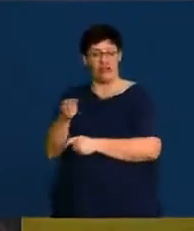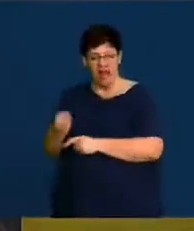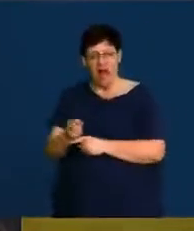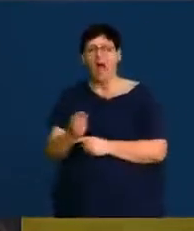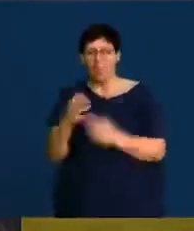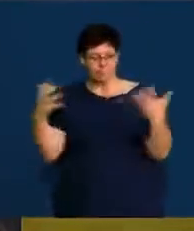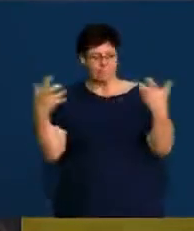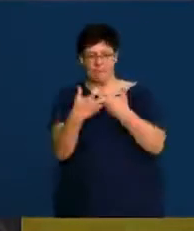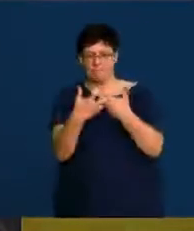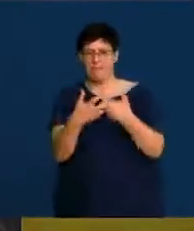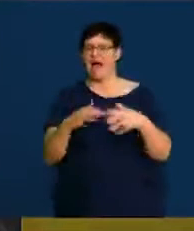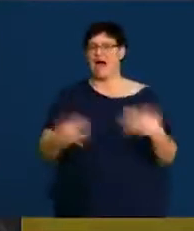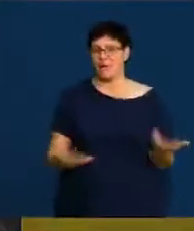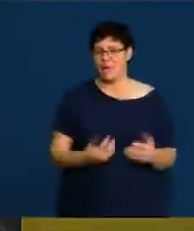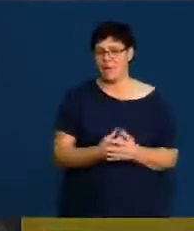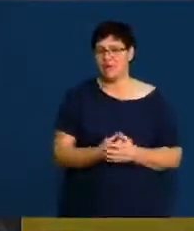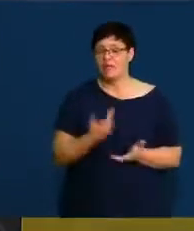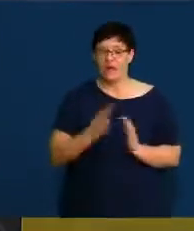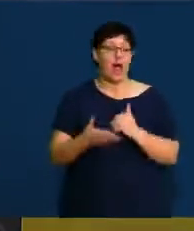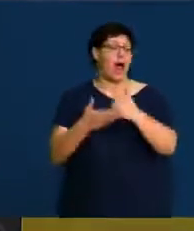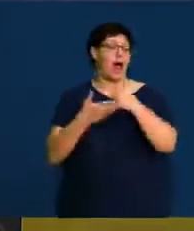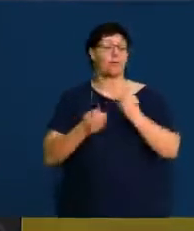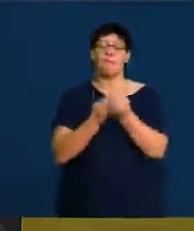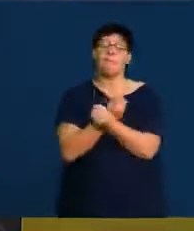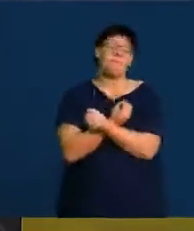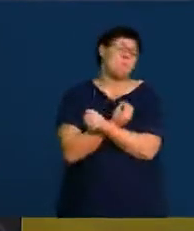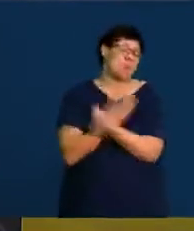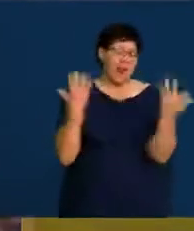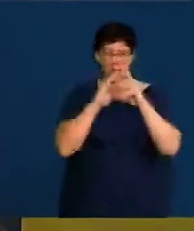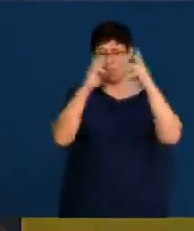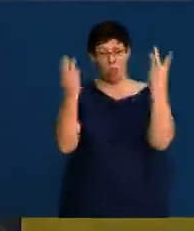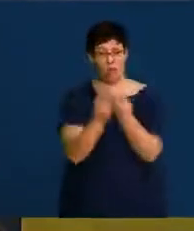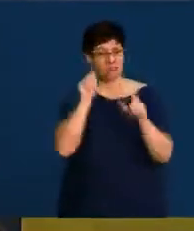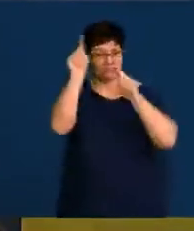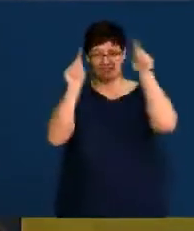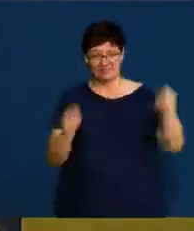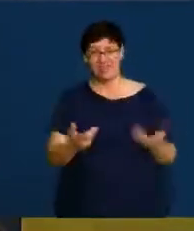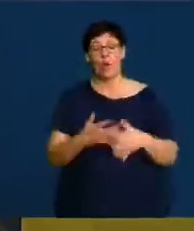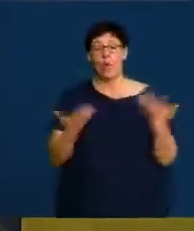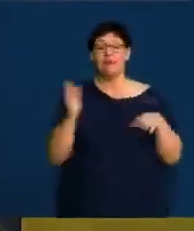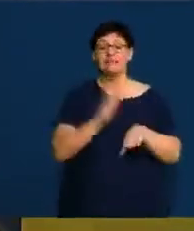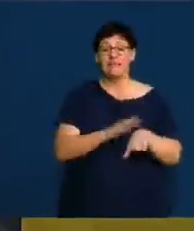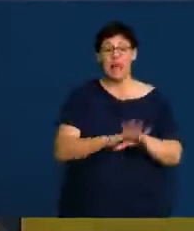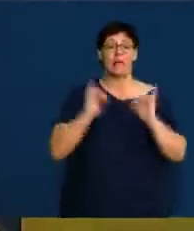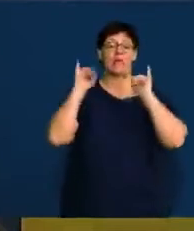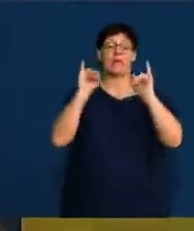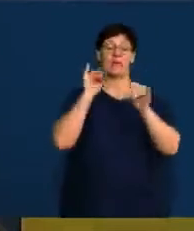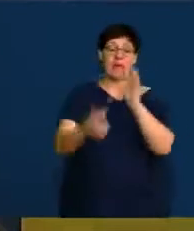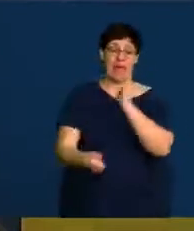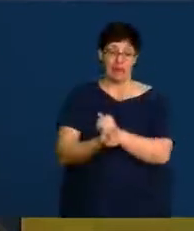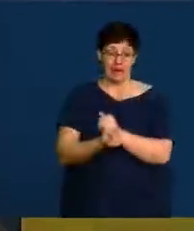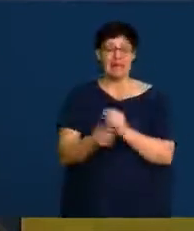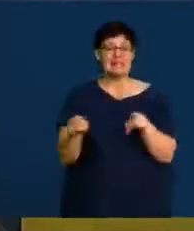better. This has helped many across the world, especially during times of crisis. And as